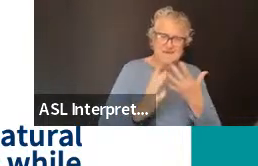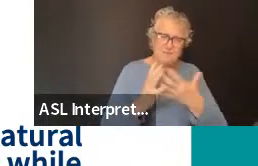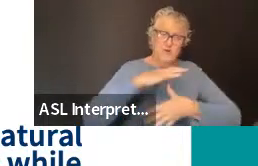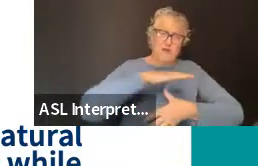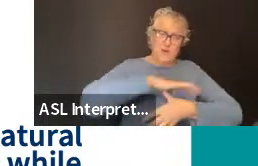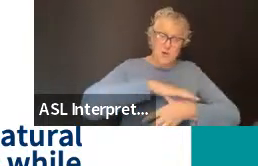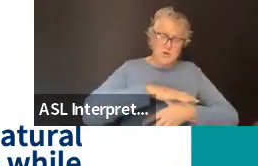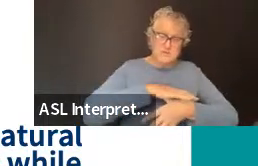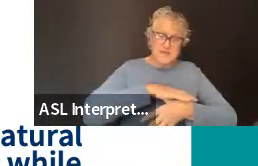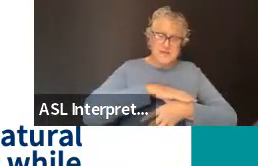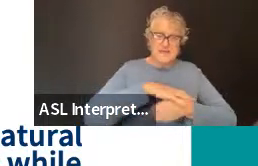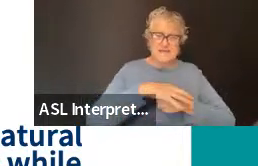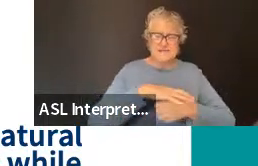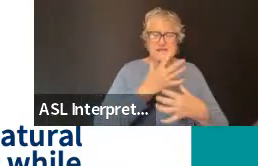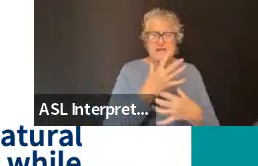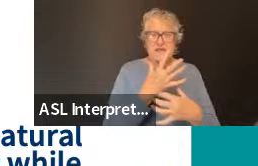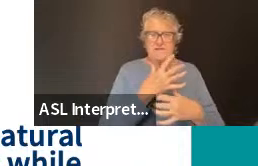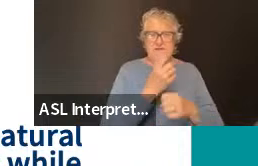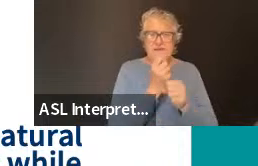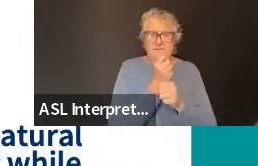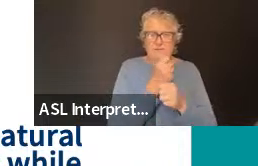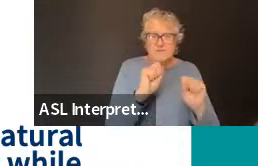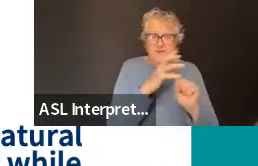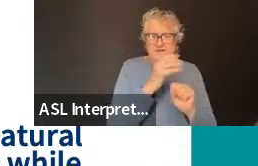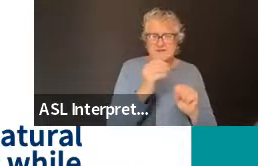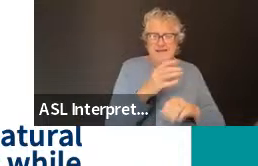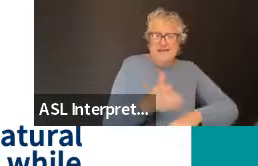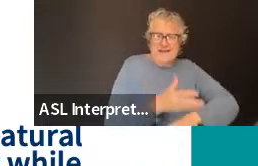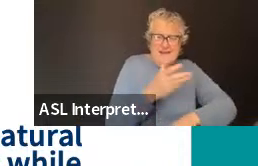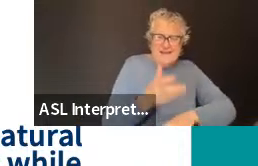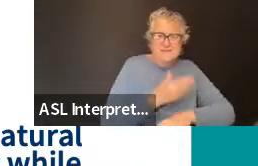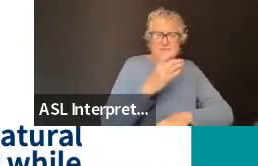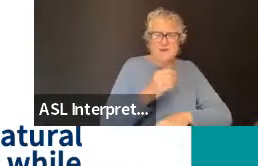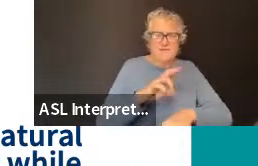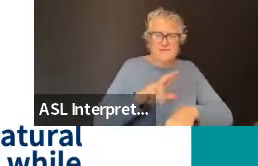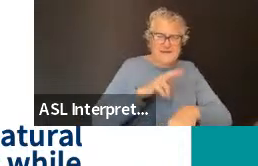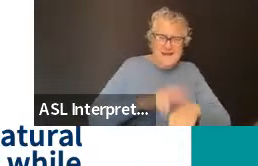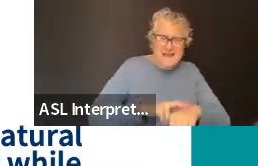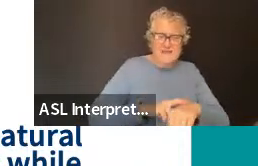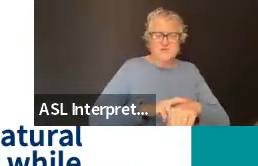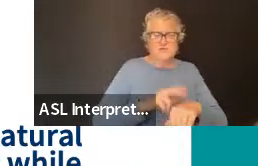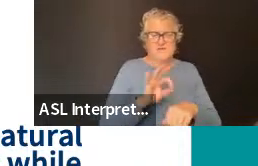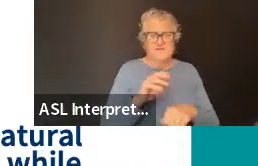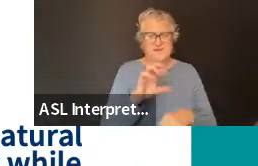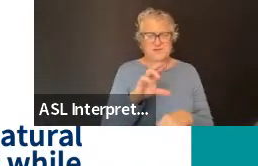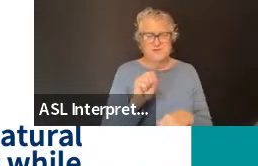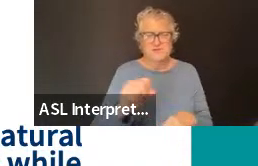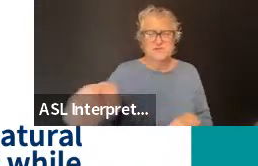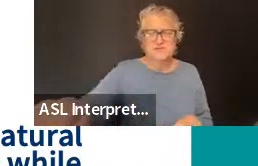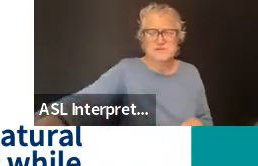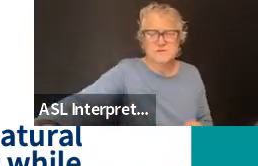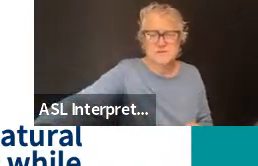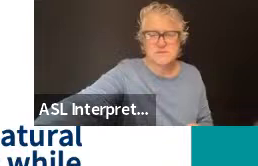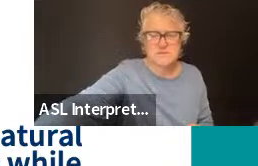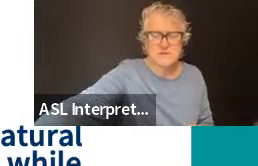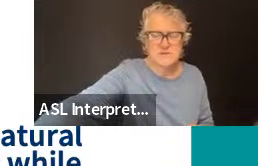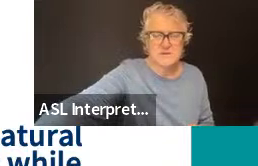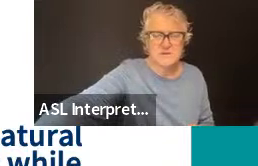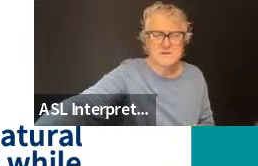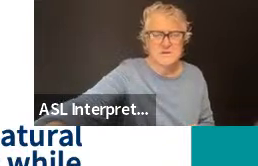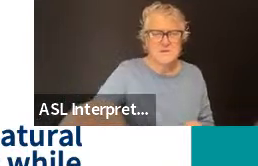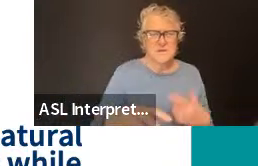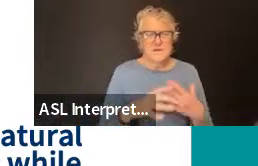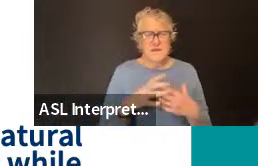features, focusing on the views from both and towards the bridge, while working within the constraints of the bridge structure to maintain